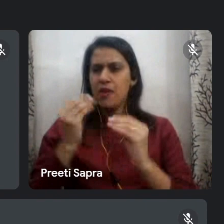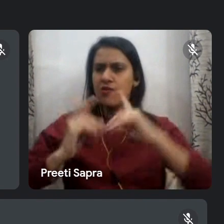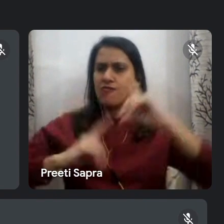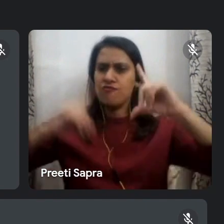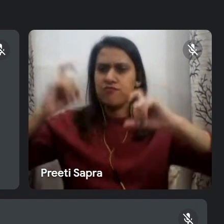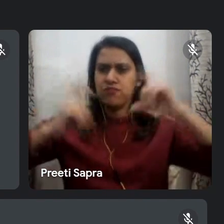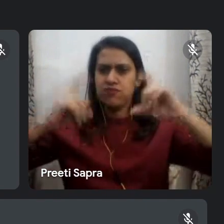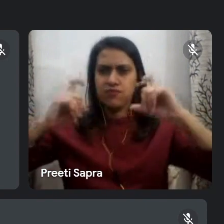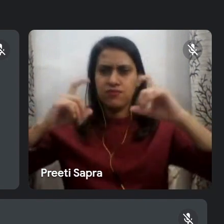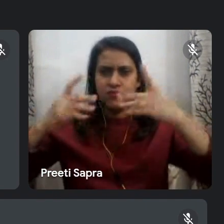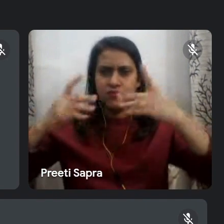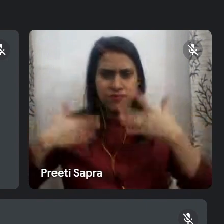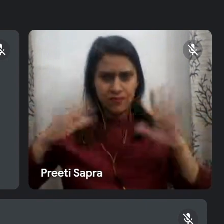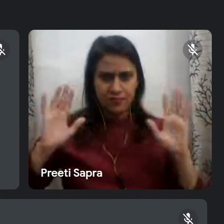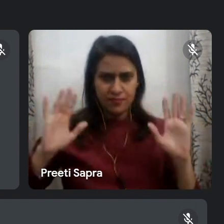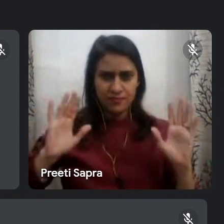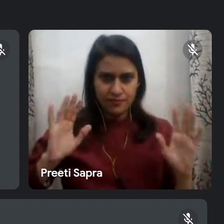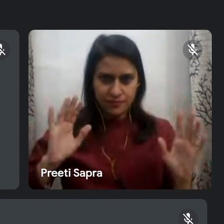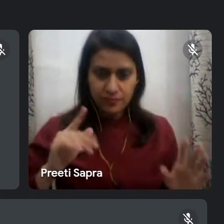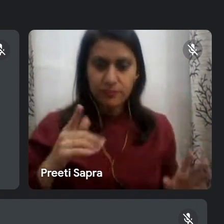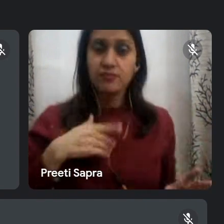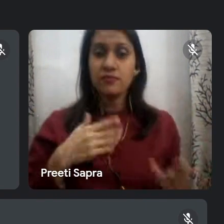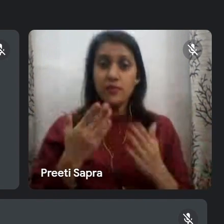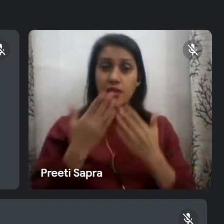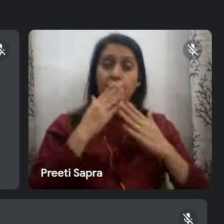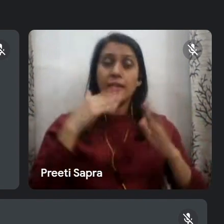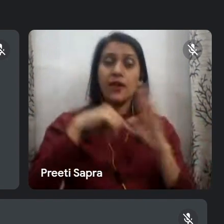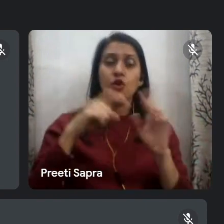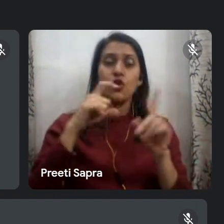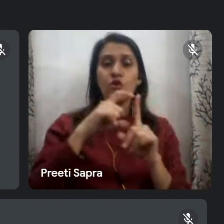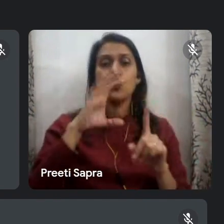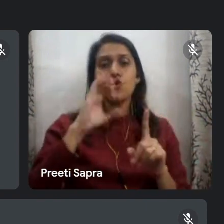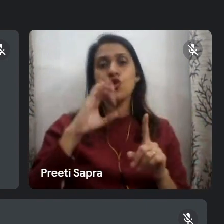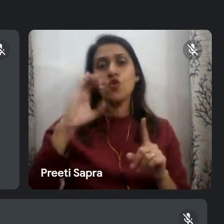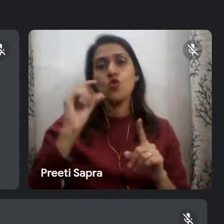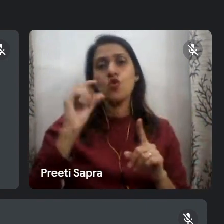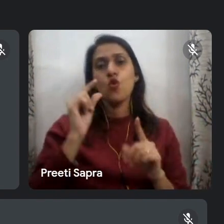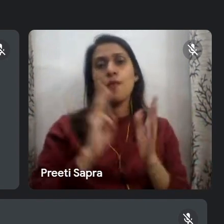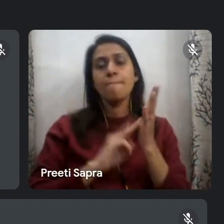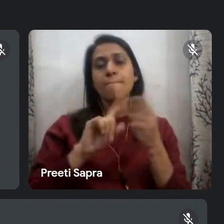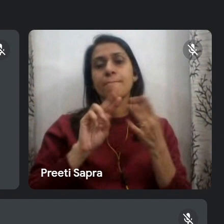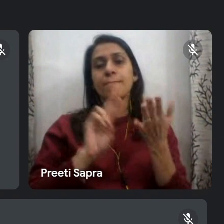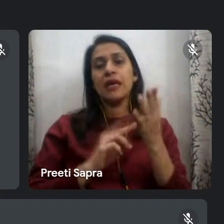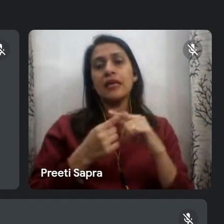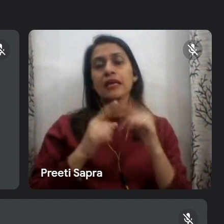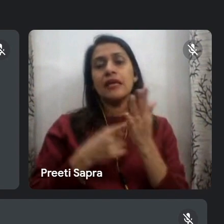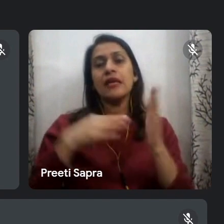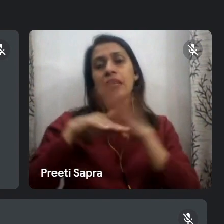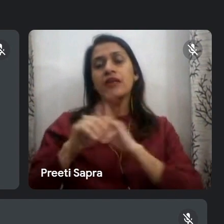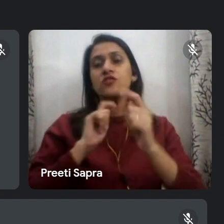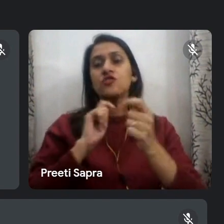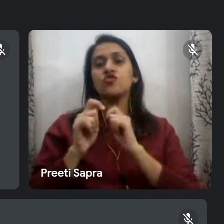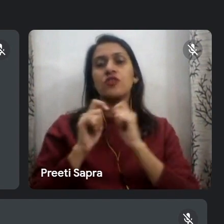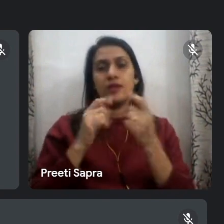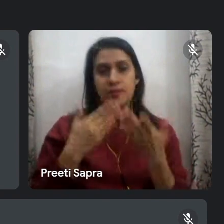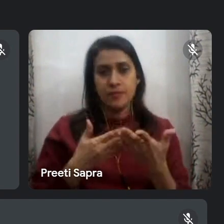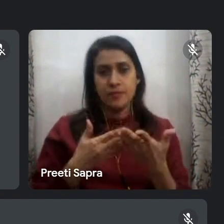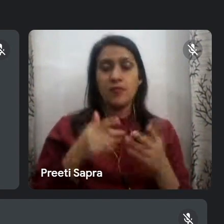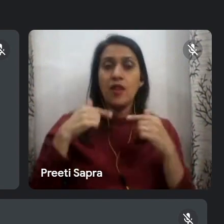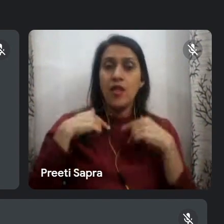I moved to England. I did my master's in documentary photojournalism. And so now I already had music